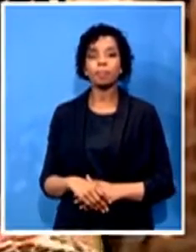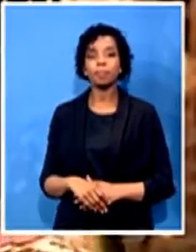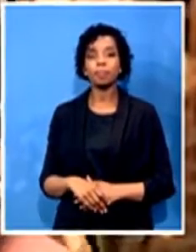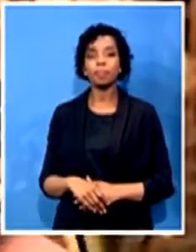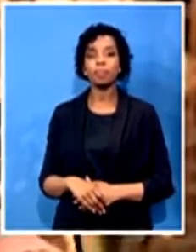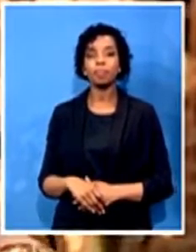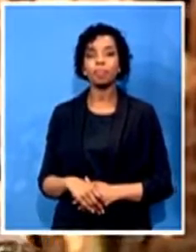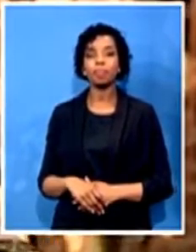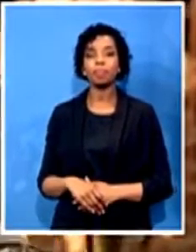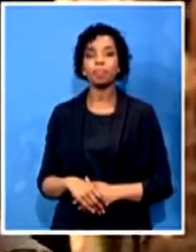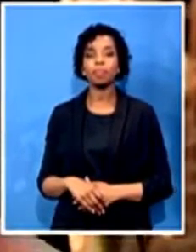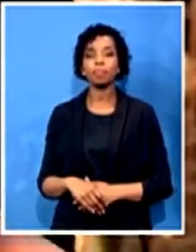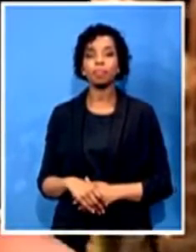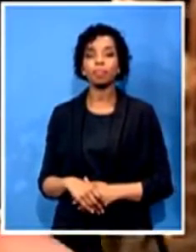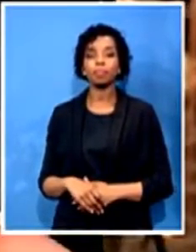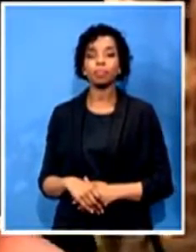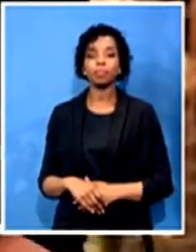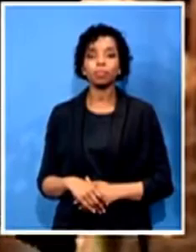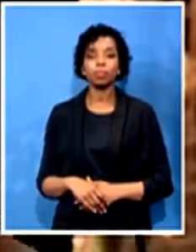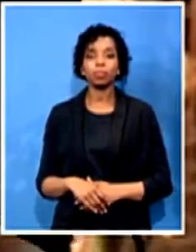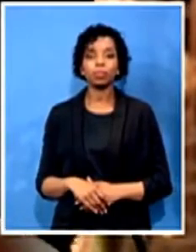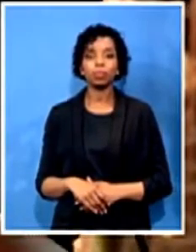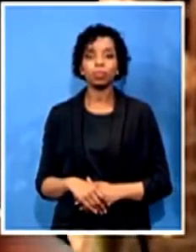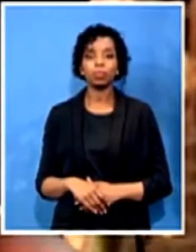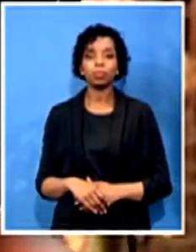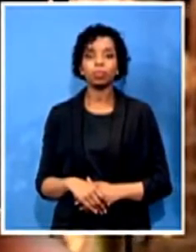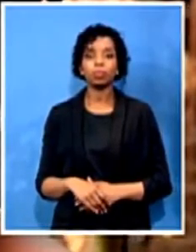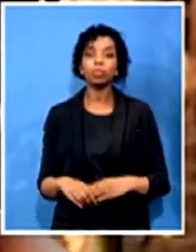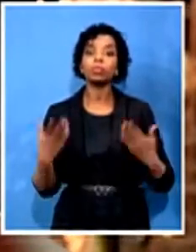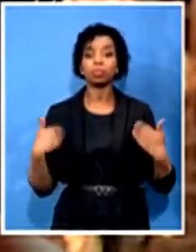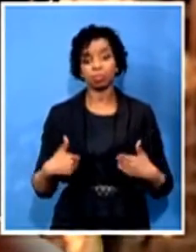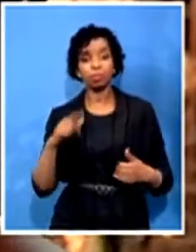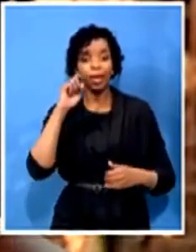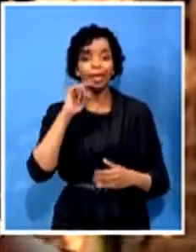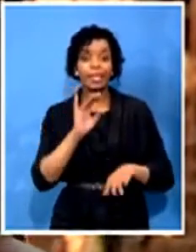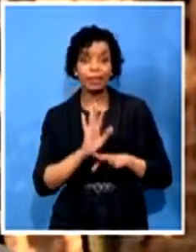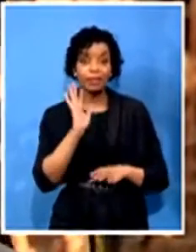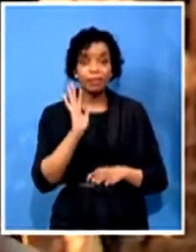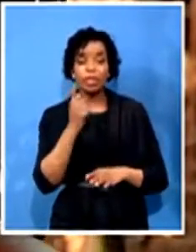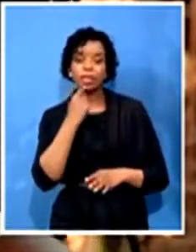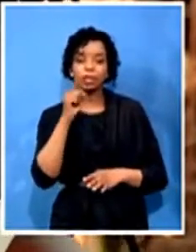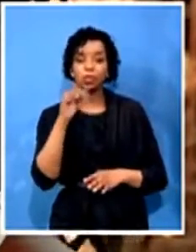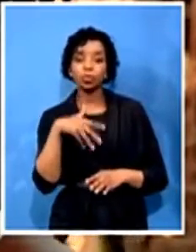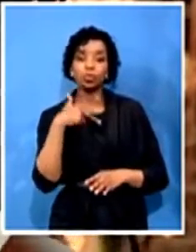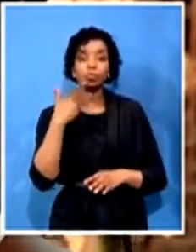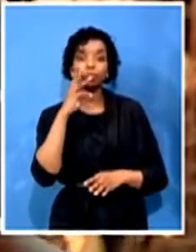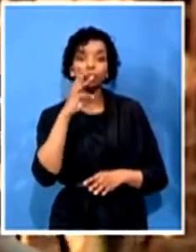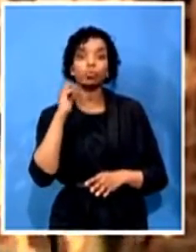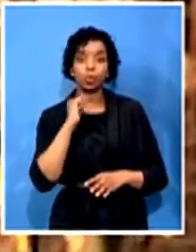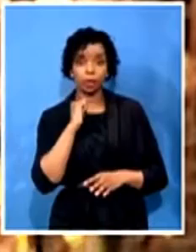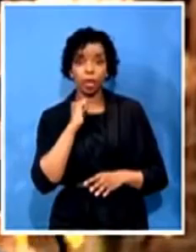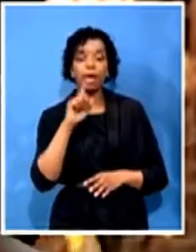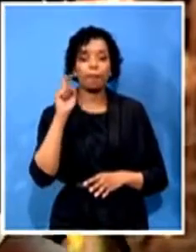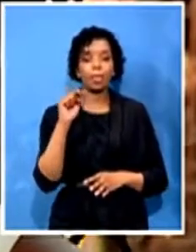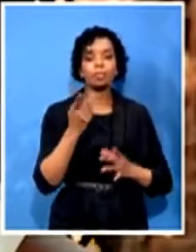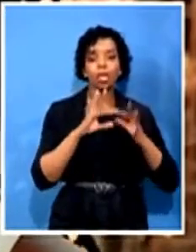A young girl my age, I'm 15, they tell you you want water, so you are going to have to be in a relationship with me, otherwise you go to the back